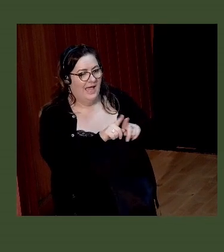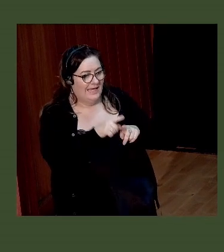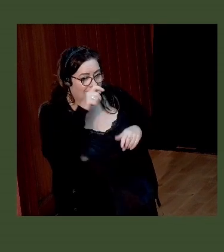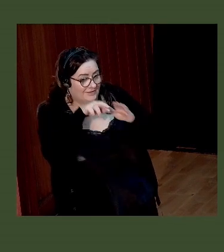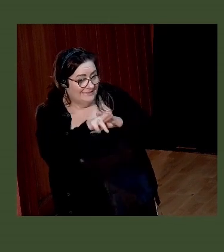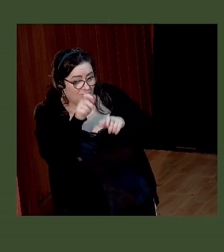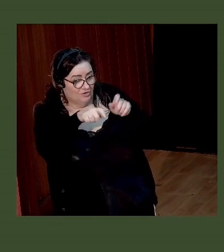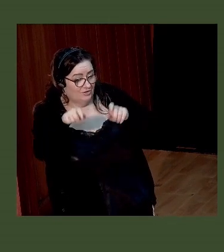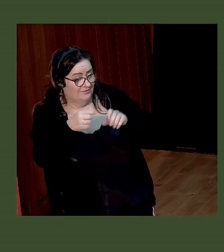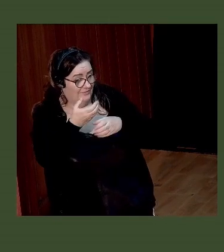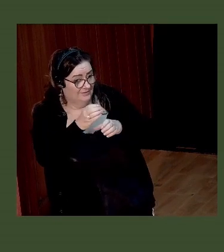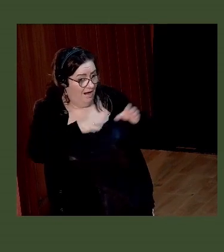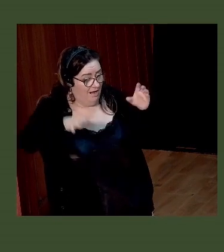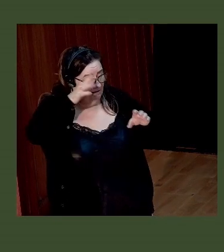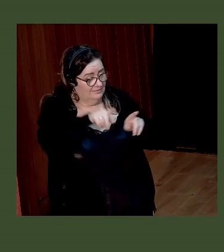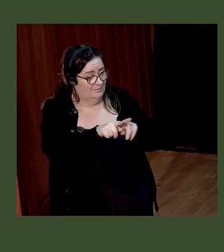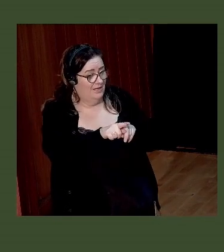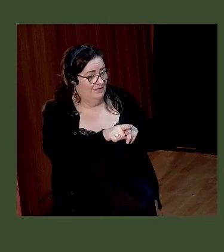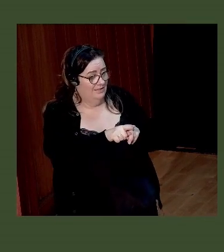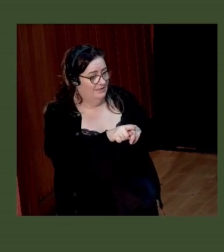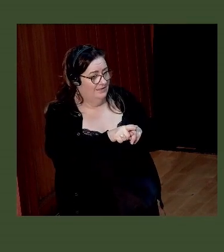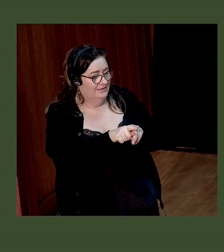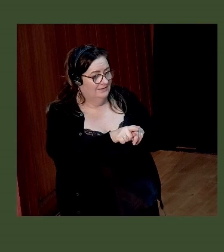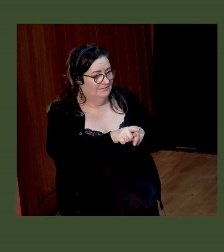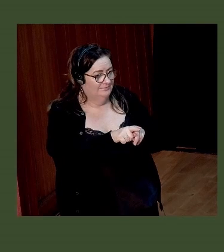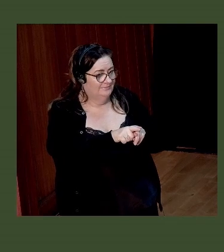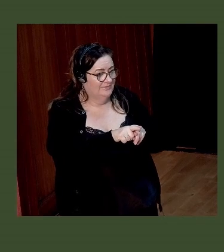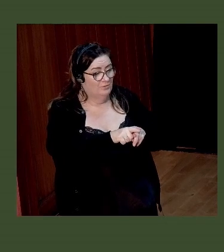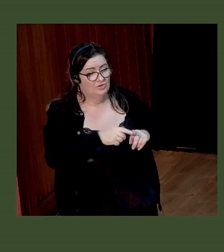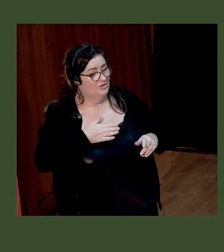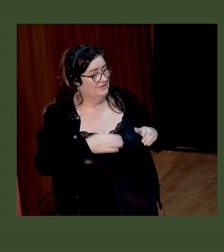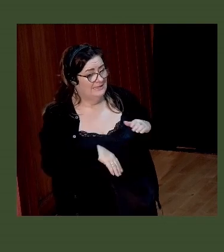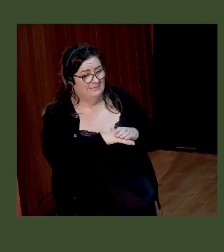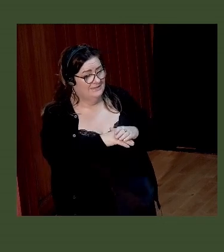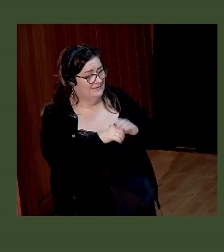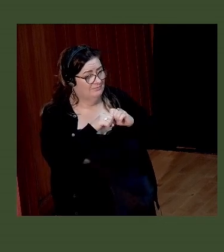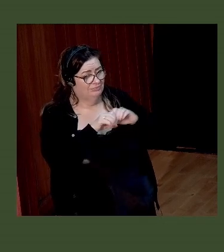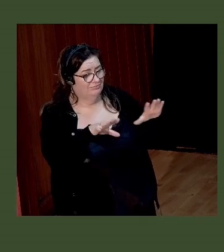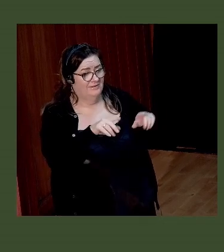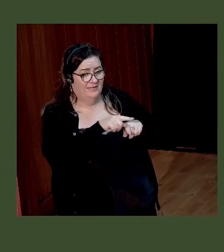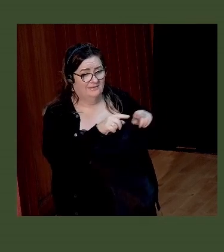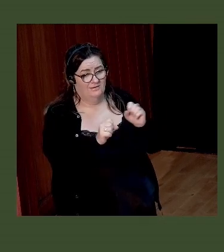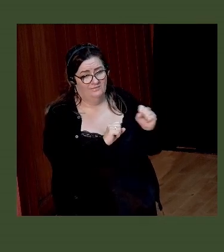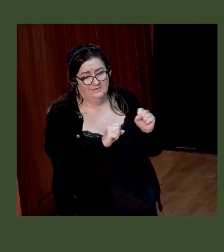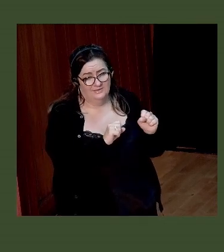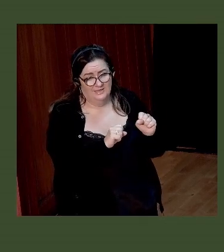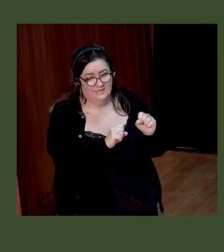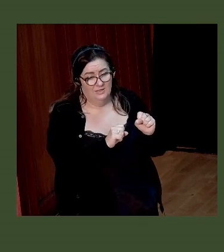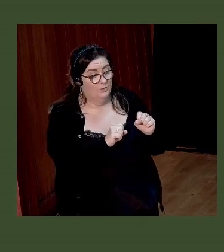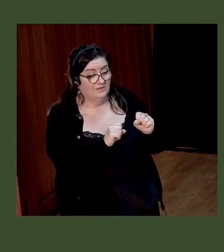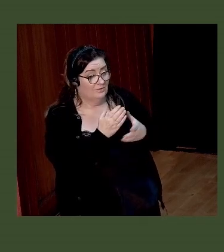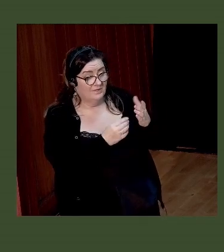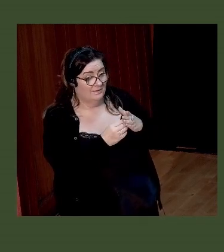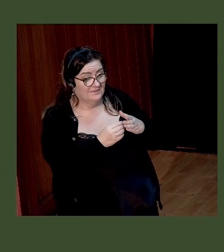for the teachers of the country. There was only limited acceptance in terms of transmission of this service, which did not reach